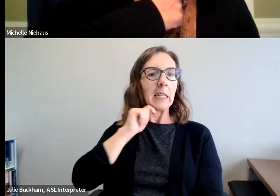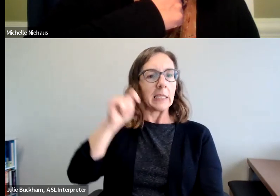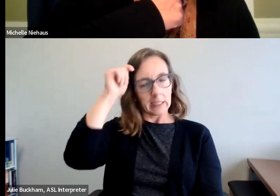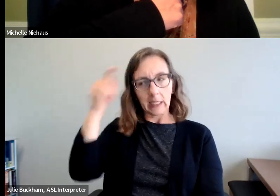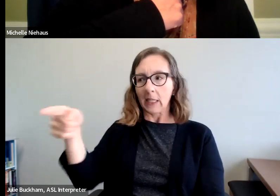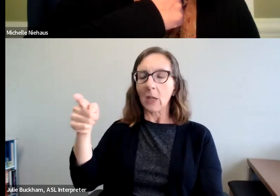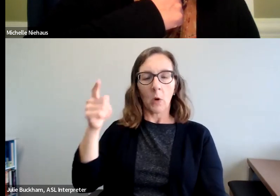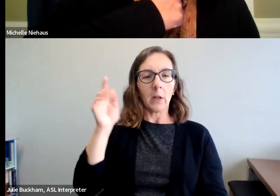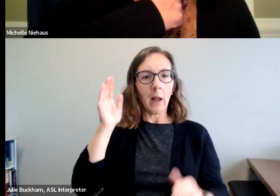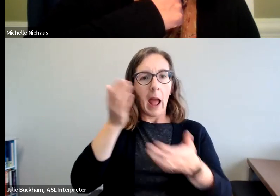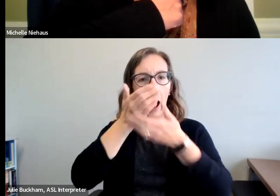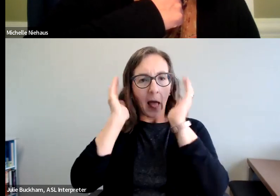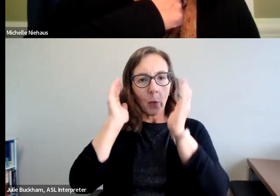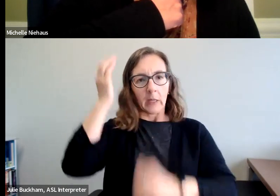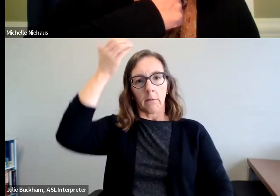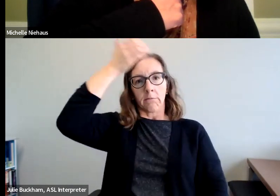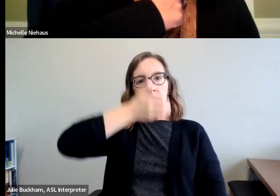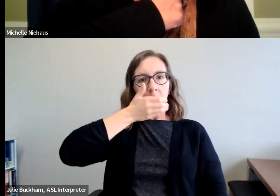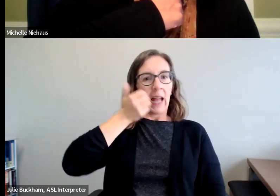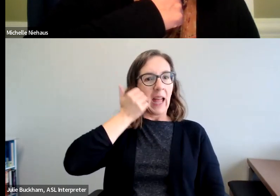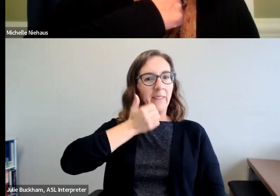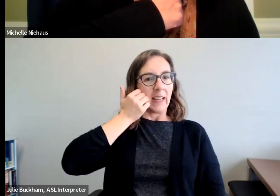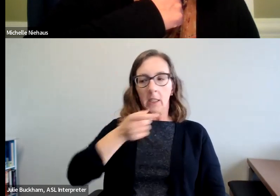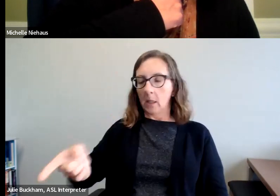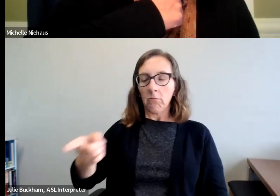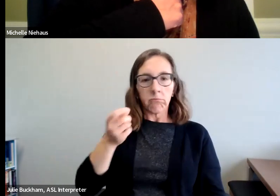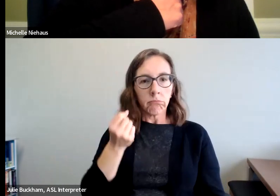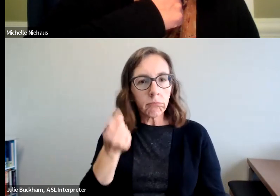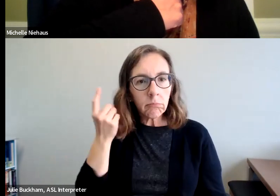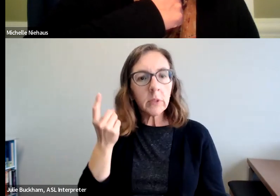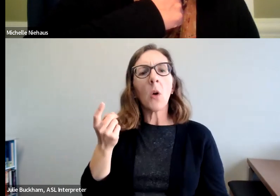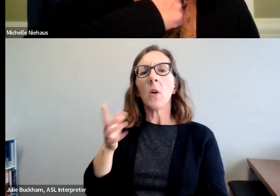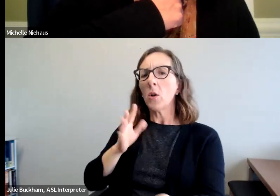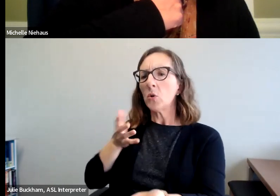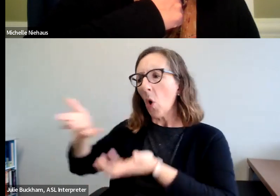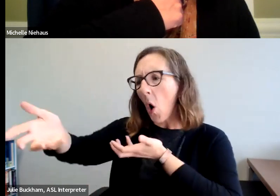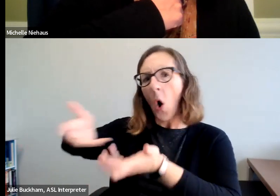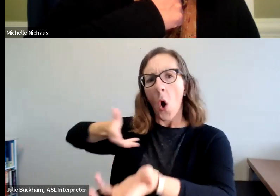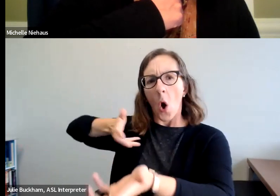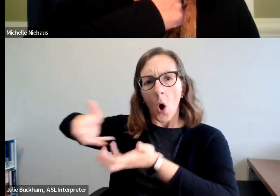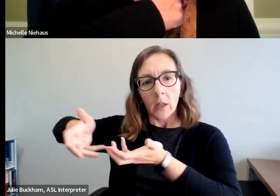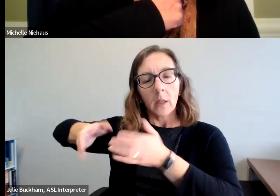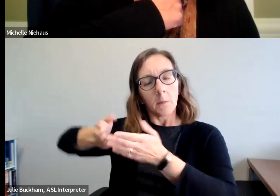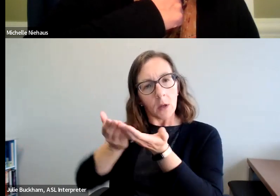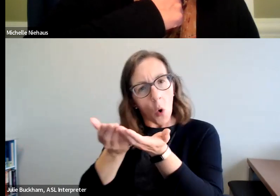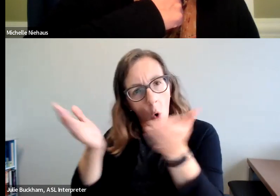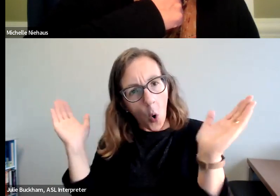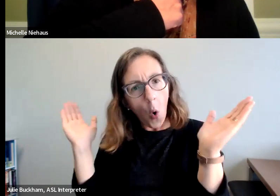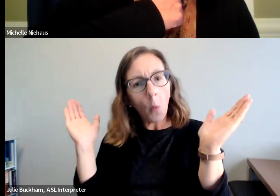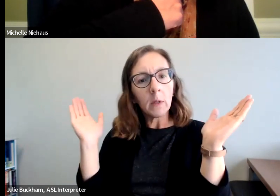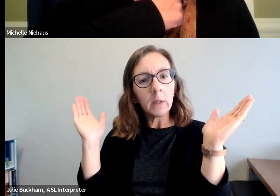that to him. So talking, being open about it does exist. I still have